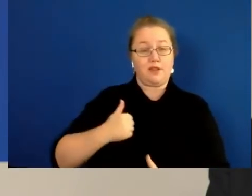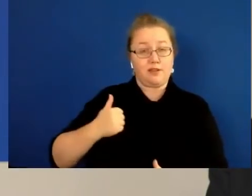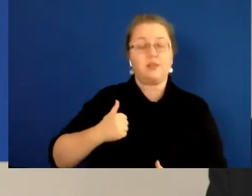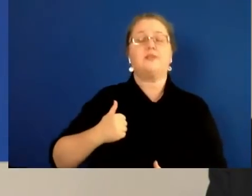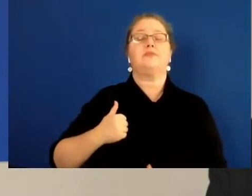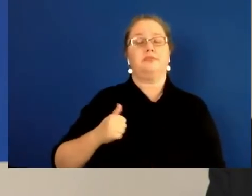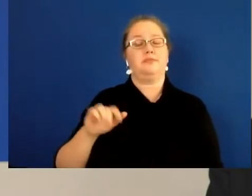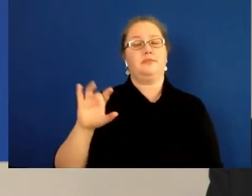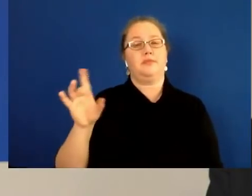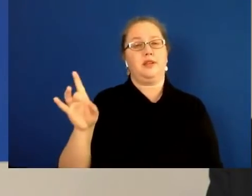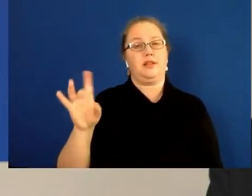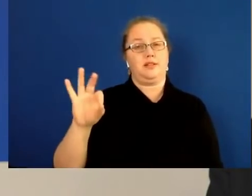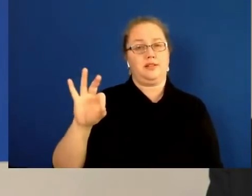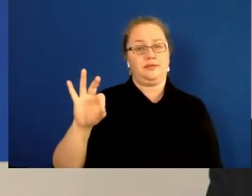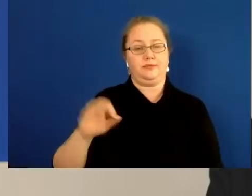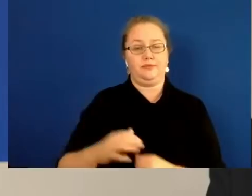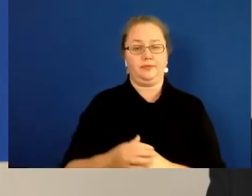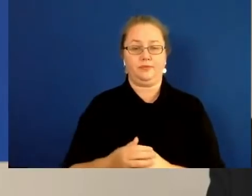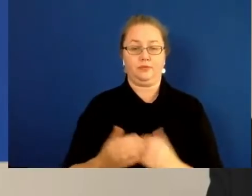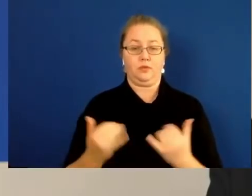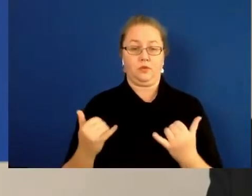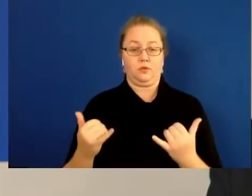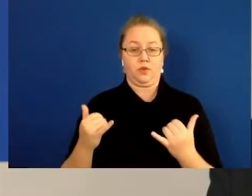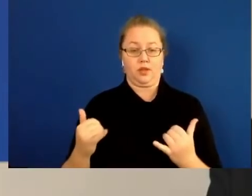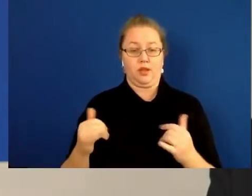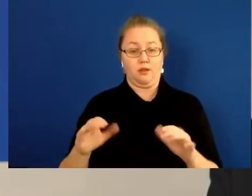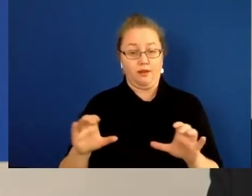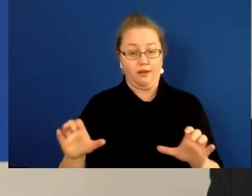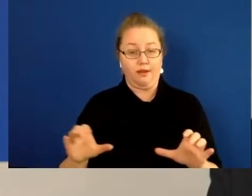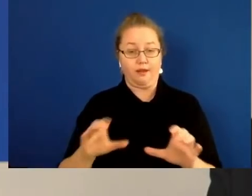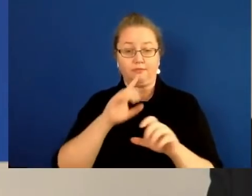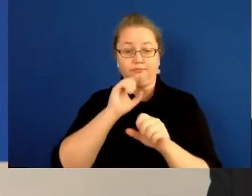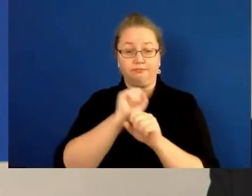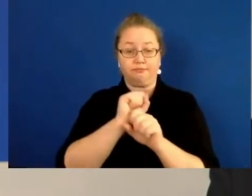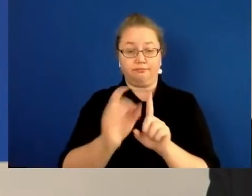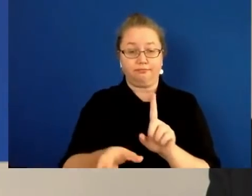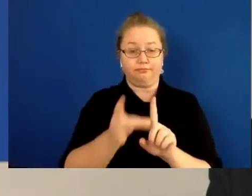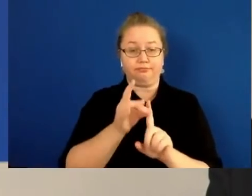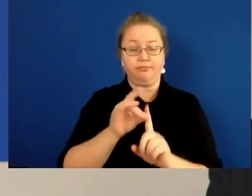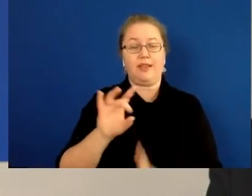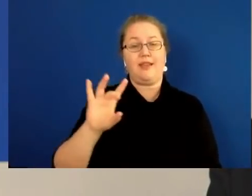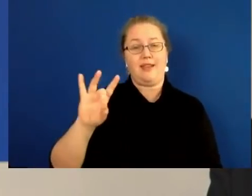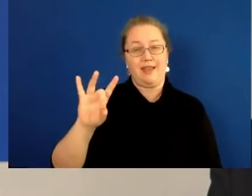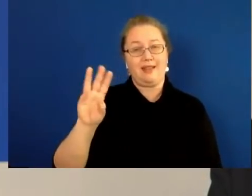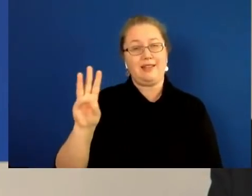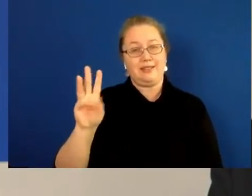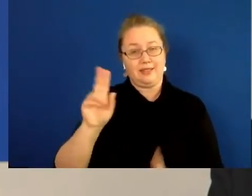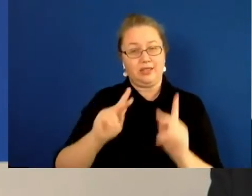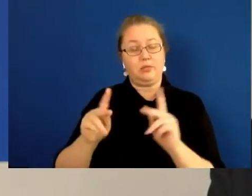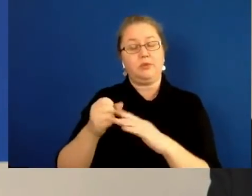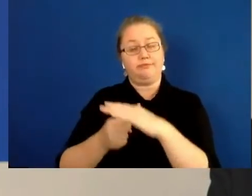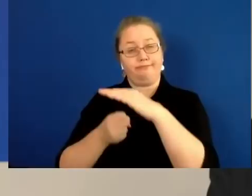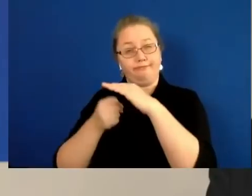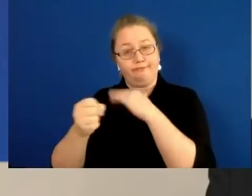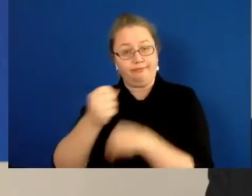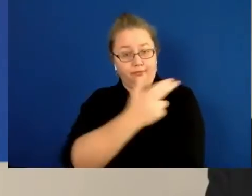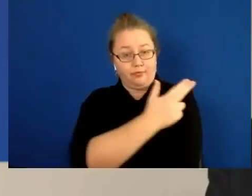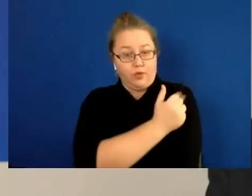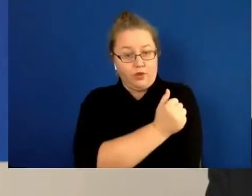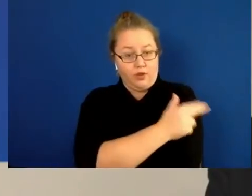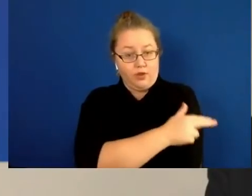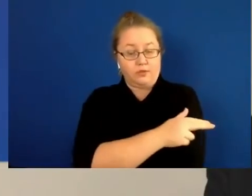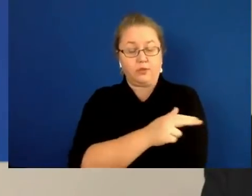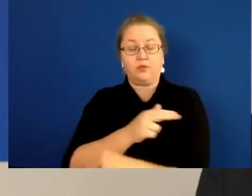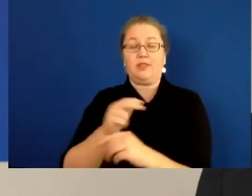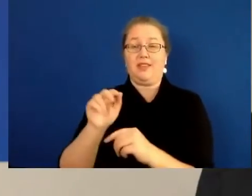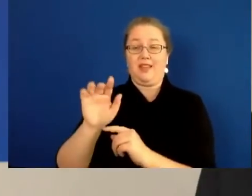8,036 people in the Fraser Health Region, 256 people in Vancouver Island Health Region,